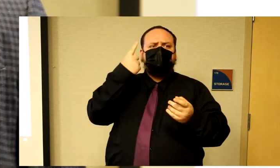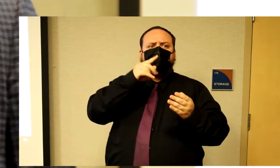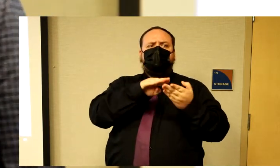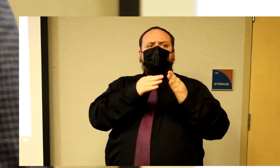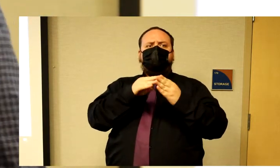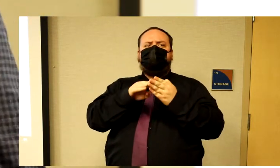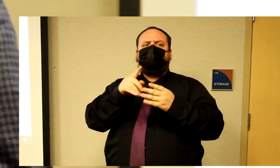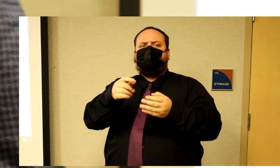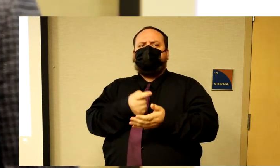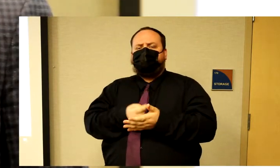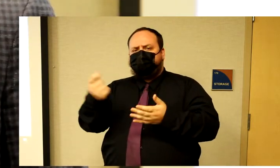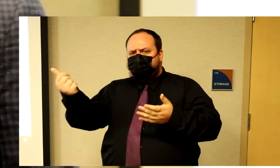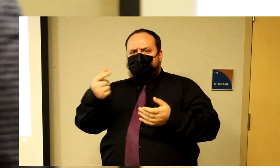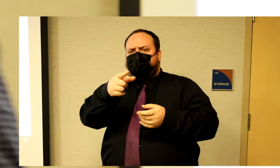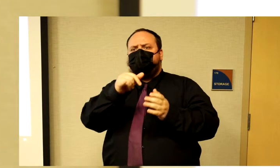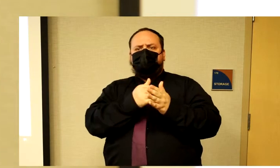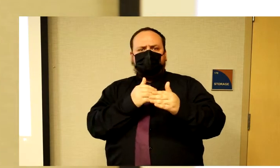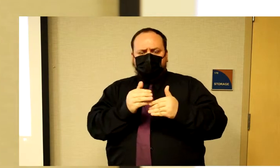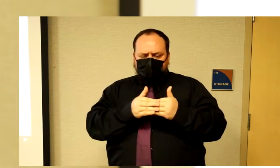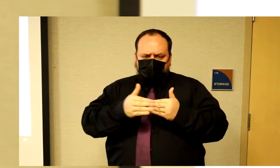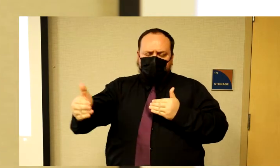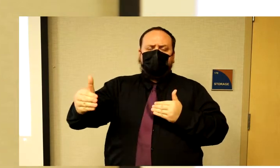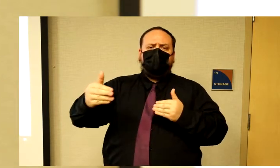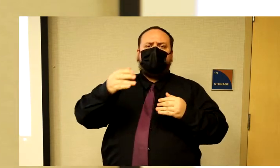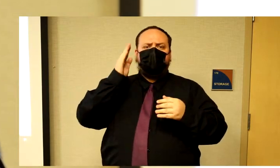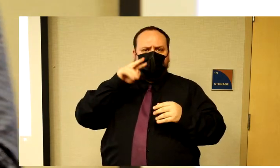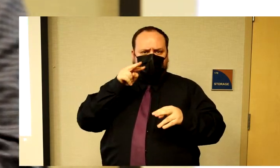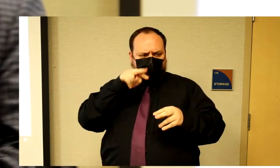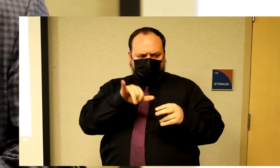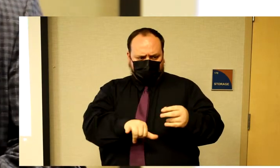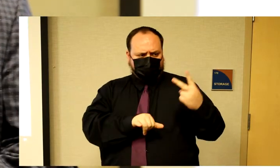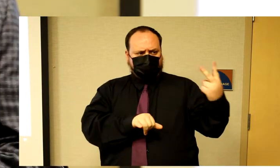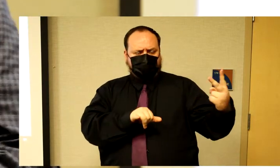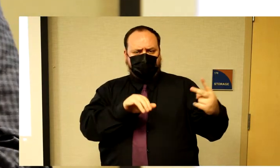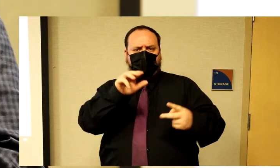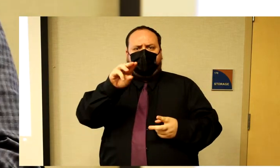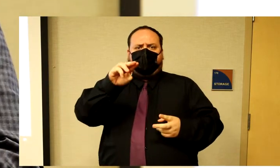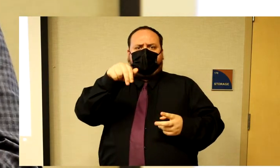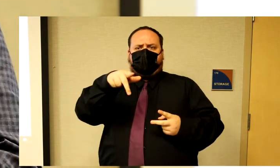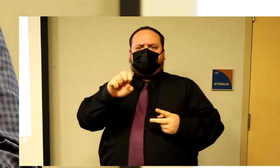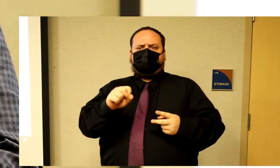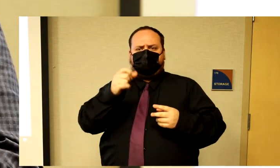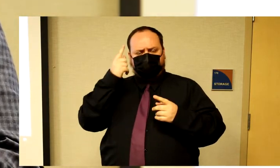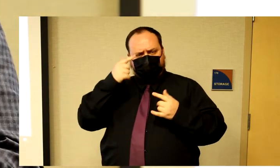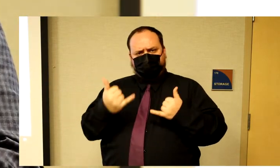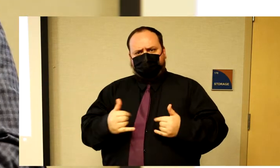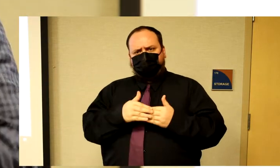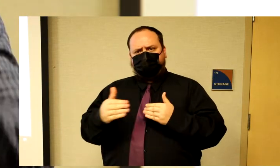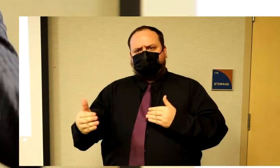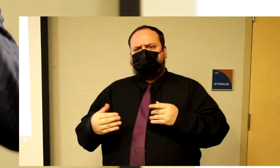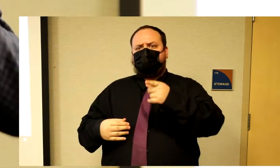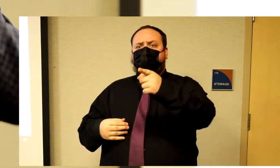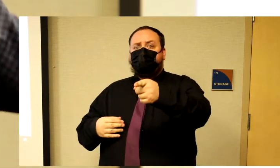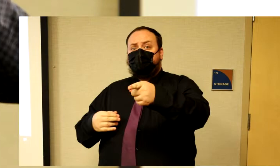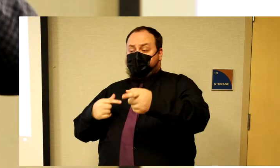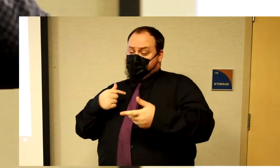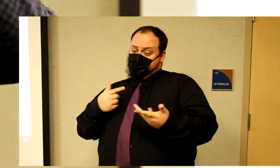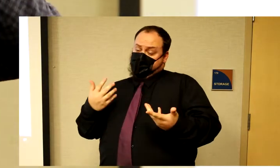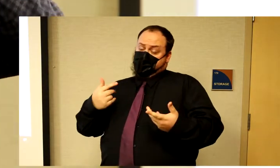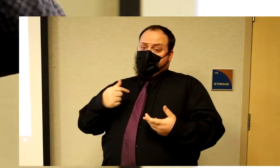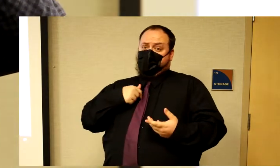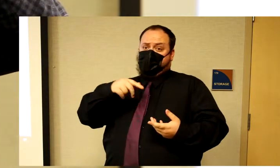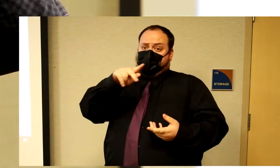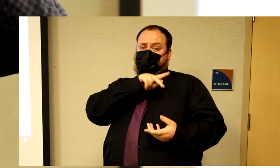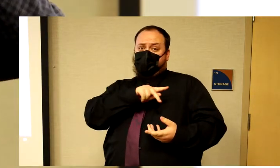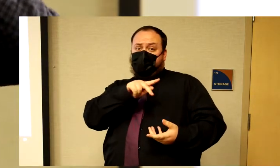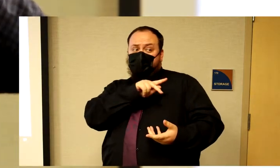that you're moving forward and you're just looking at a couple if the rest of you are there. It would be nice to- Well, I'm personally okay